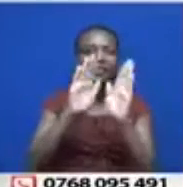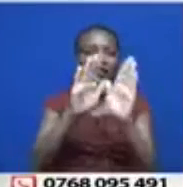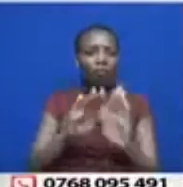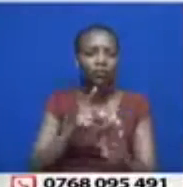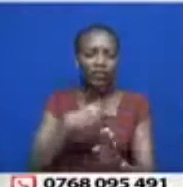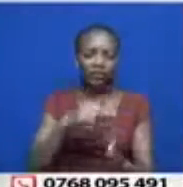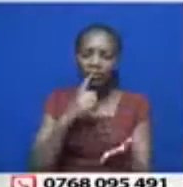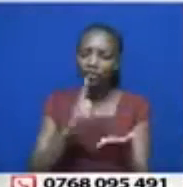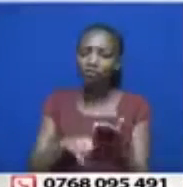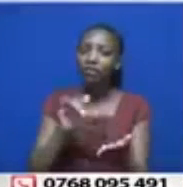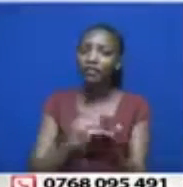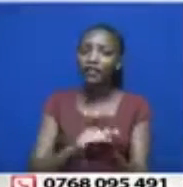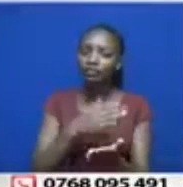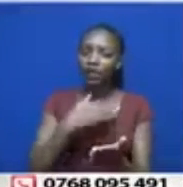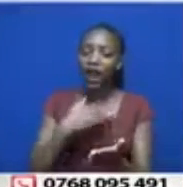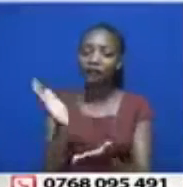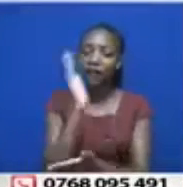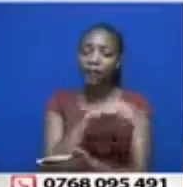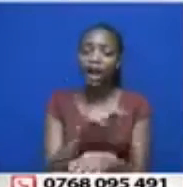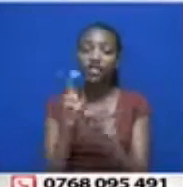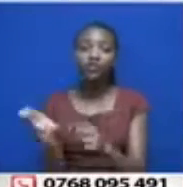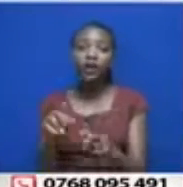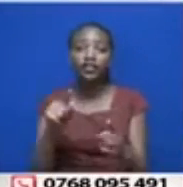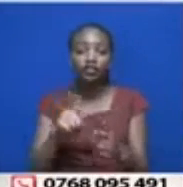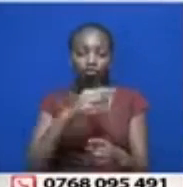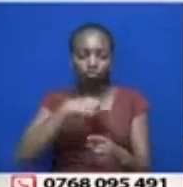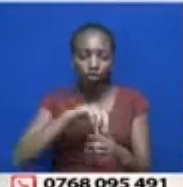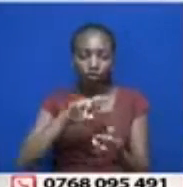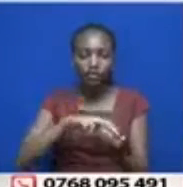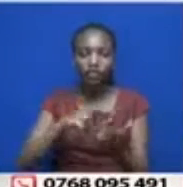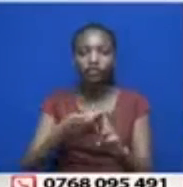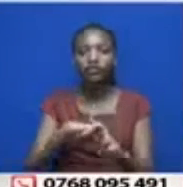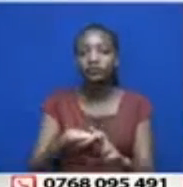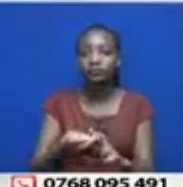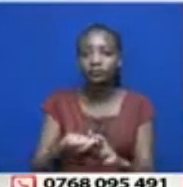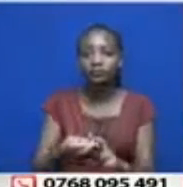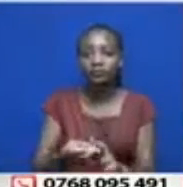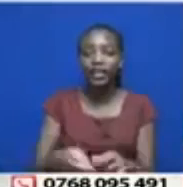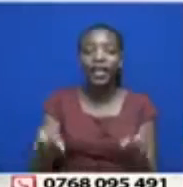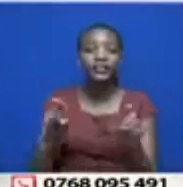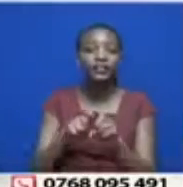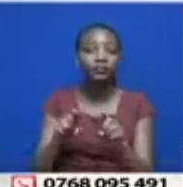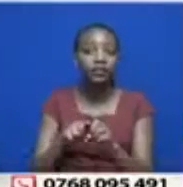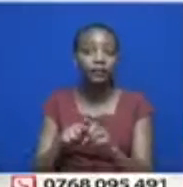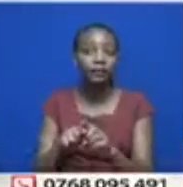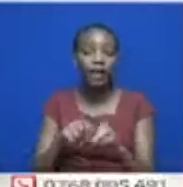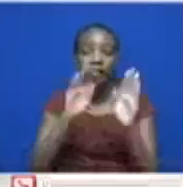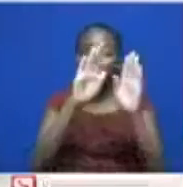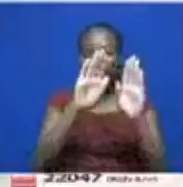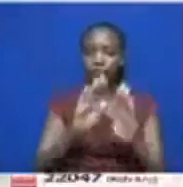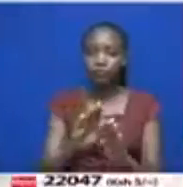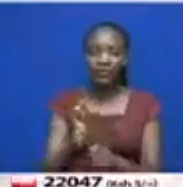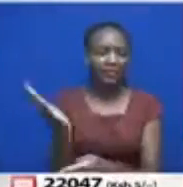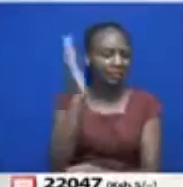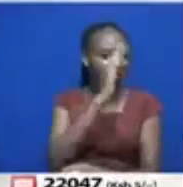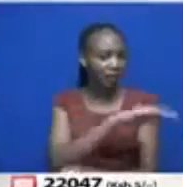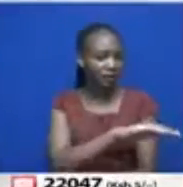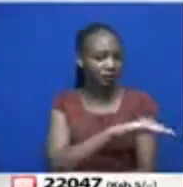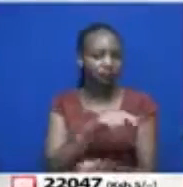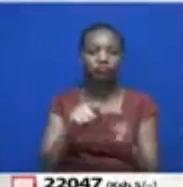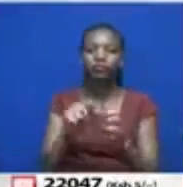bring normality to our relationship, we bring sensibility back to our